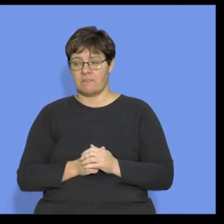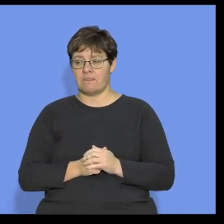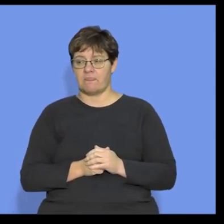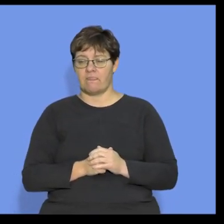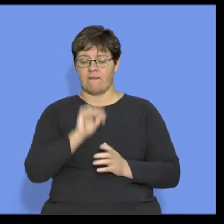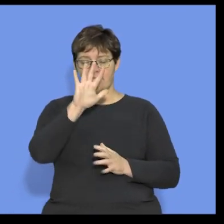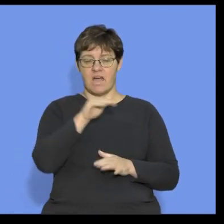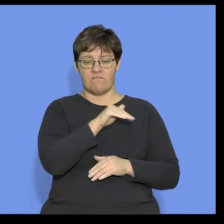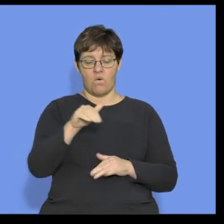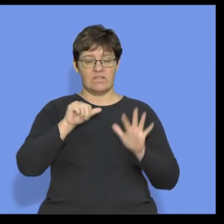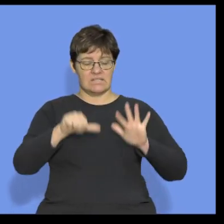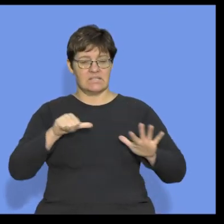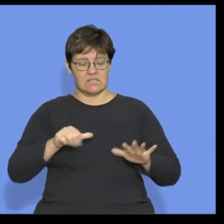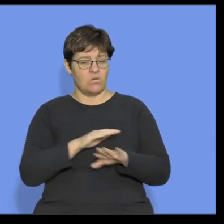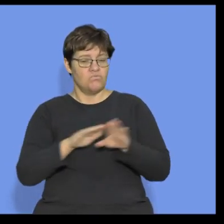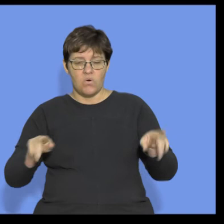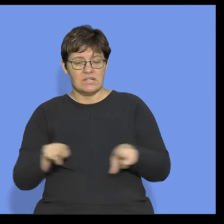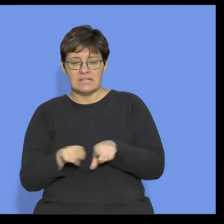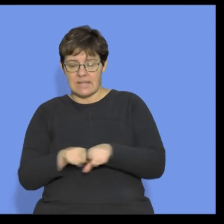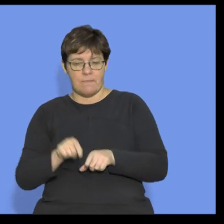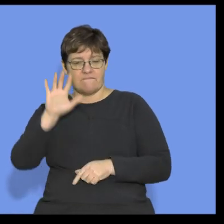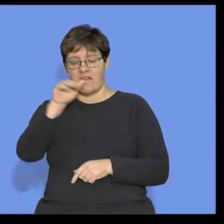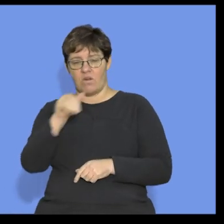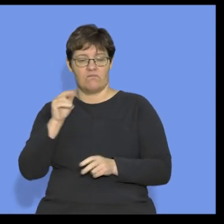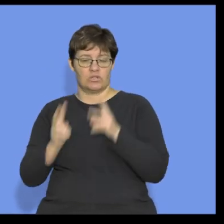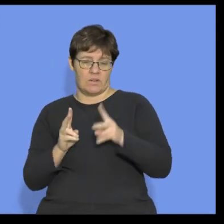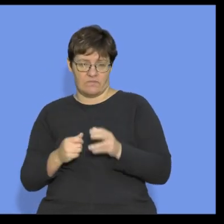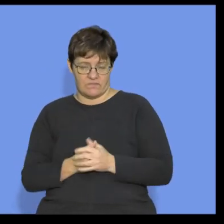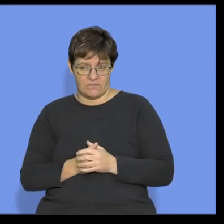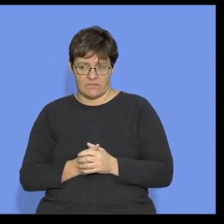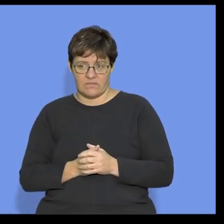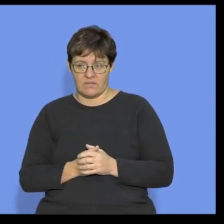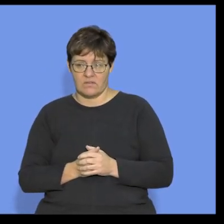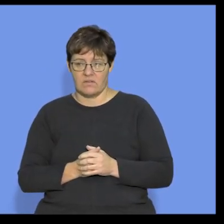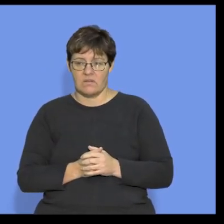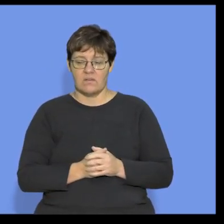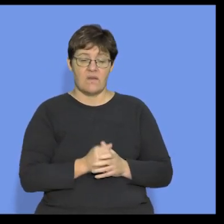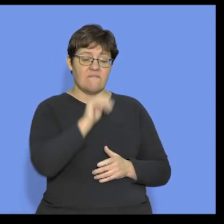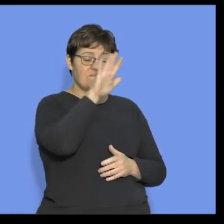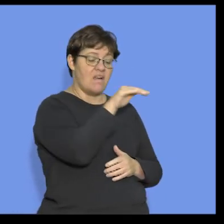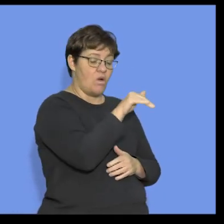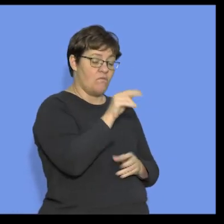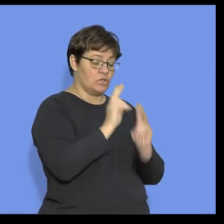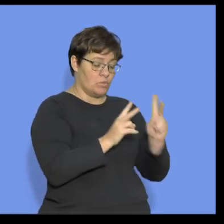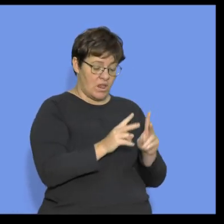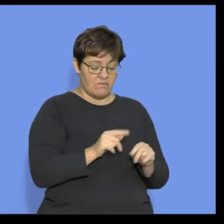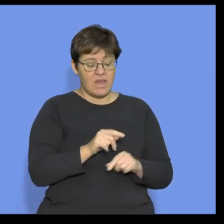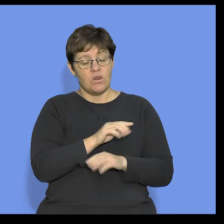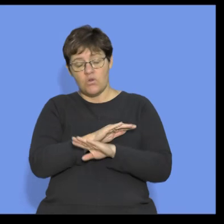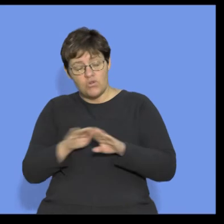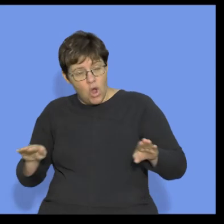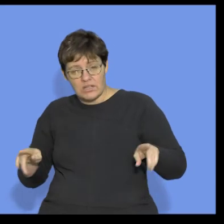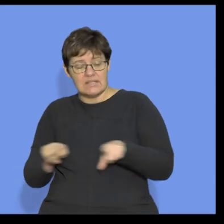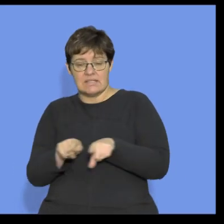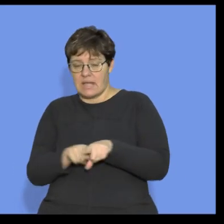can see that 5 over 16 is not the same as 5 over 12. You have to state that. 5 over 12 is not the same